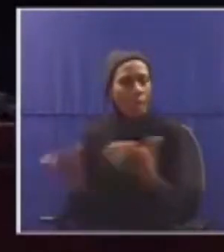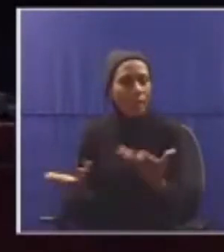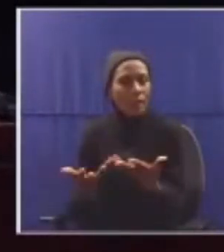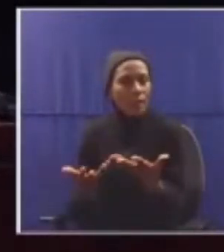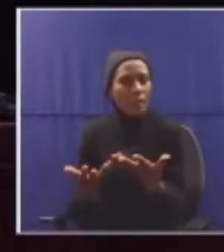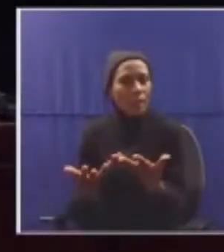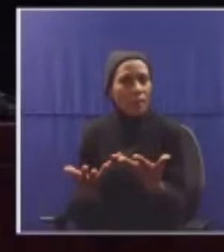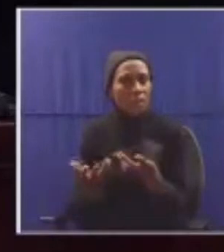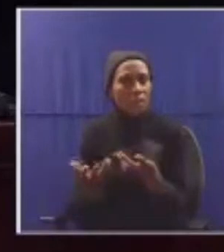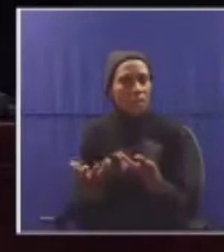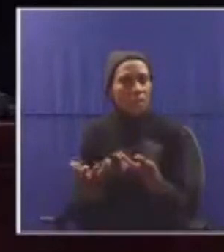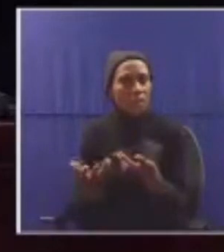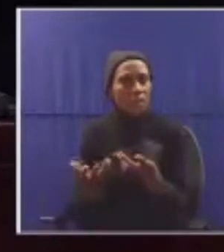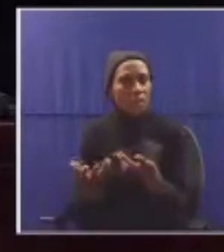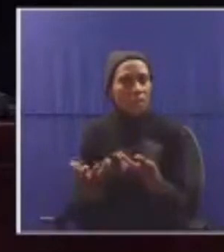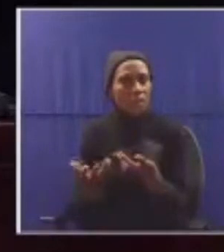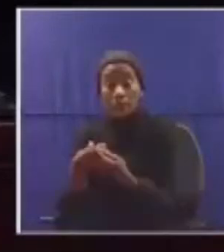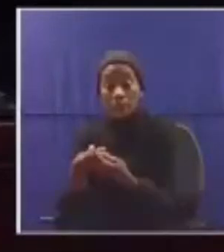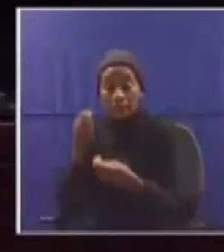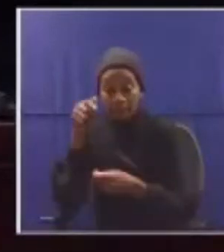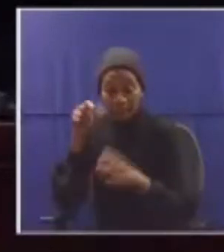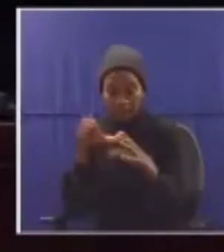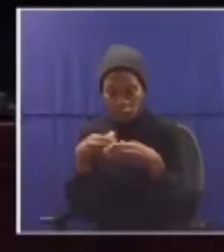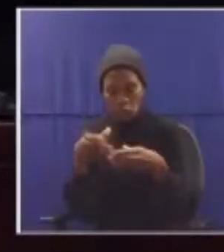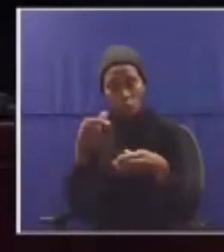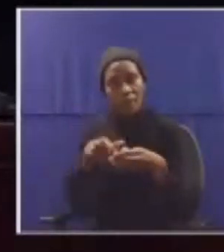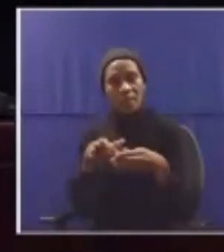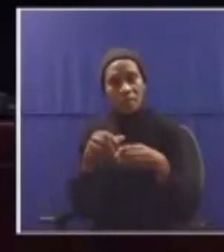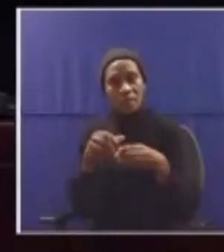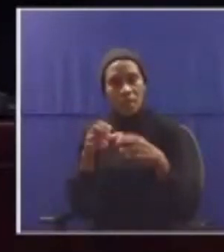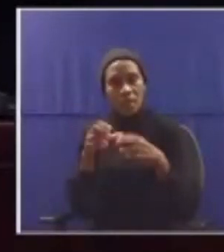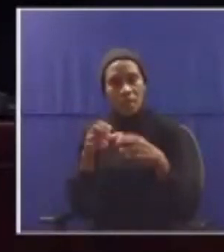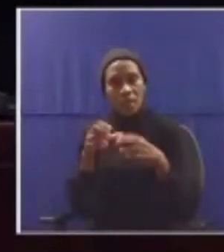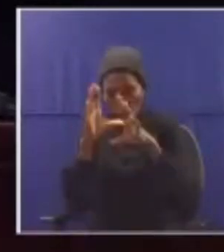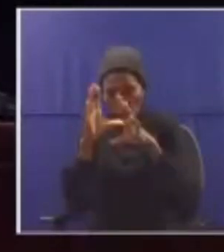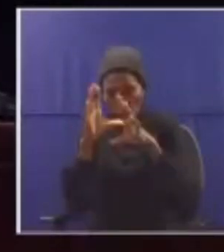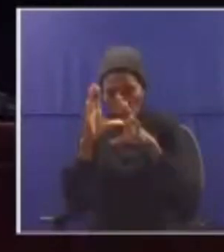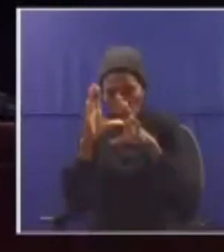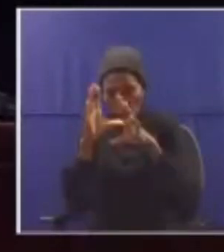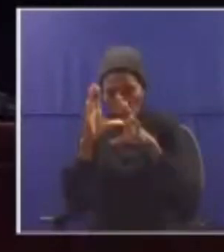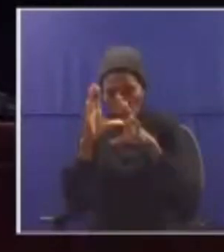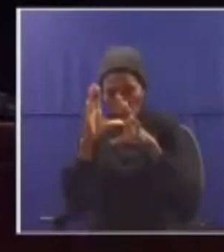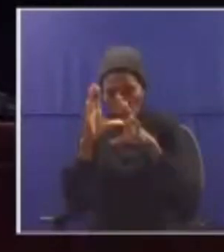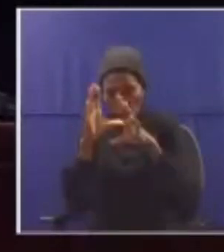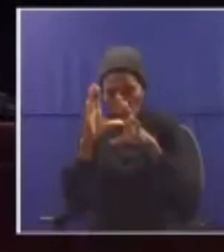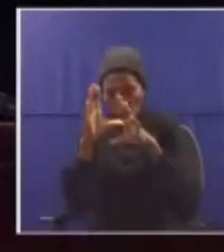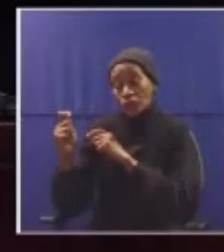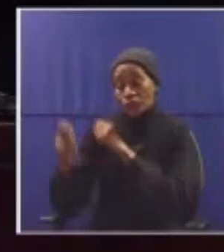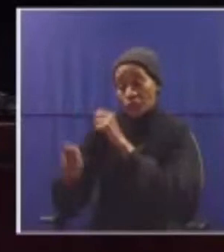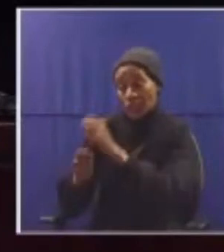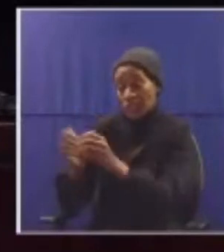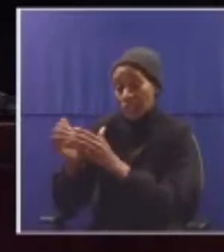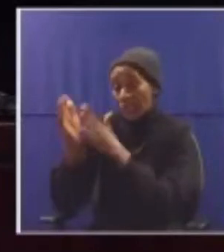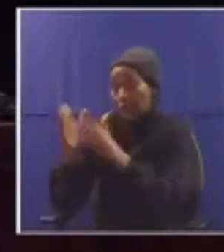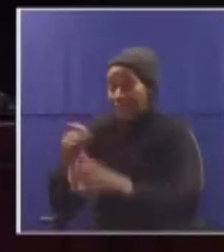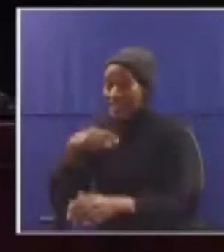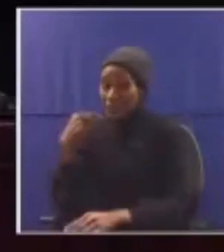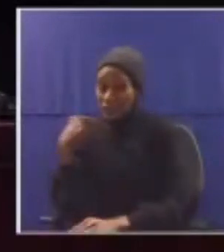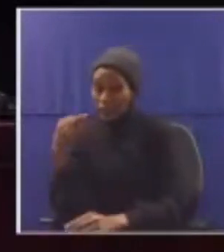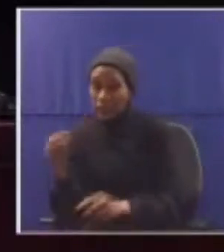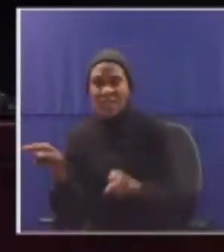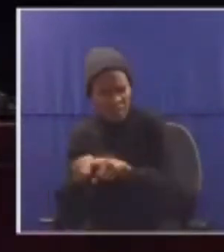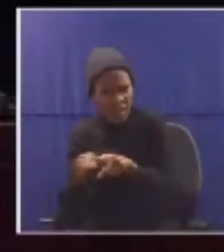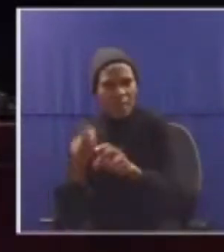interministerial task team that is dealing with the issue of the killings of traditional leaders and rural safety in general.